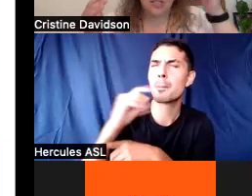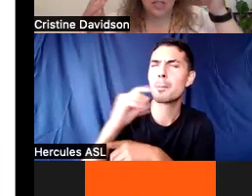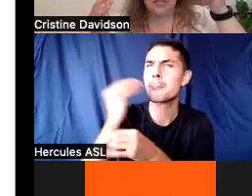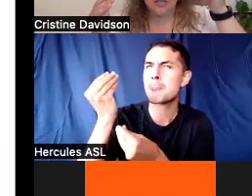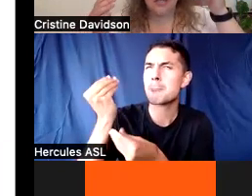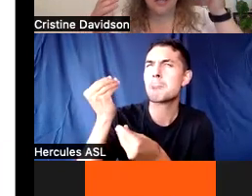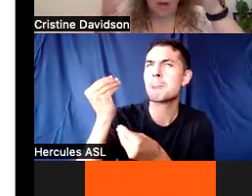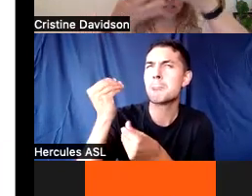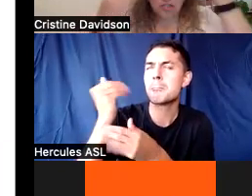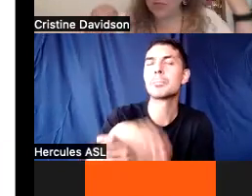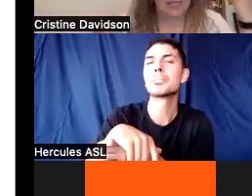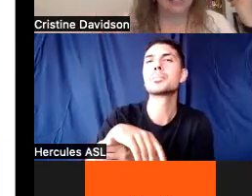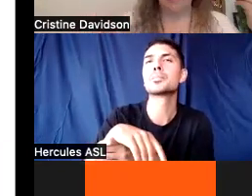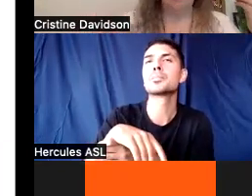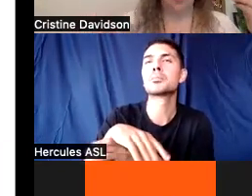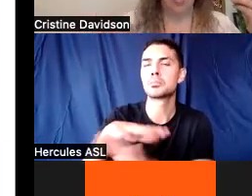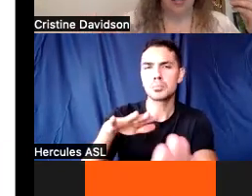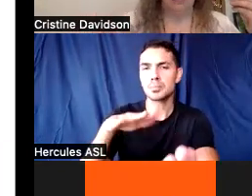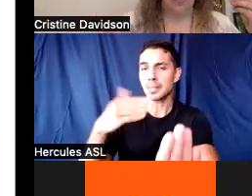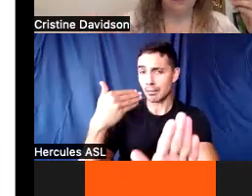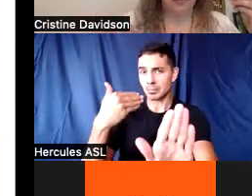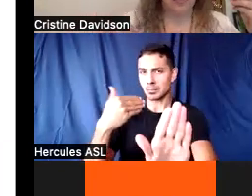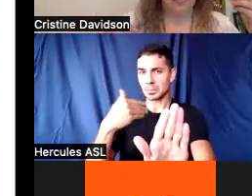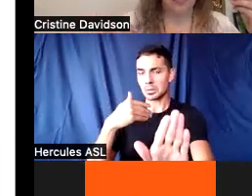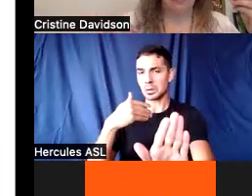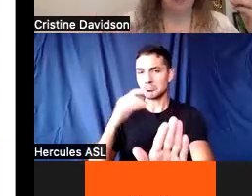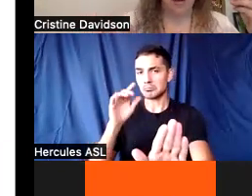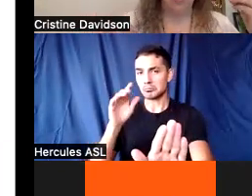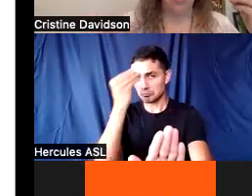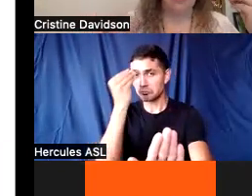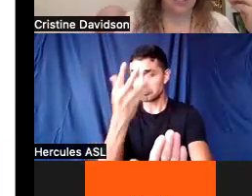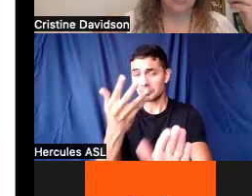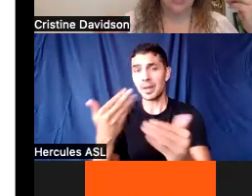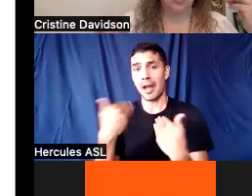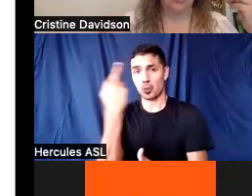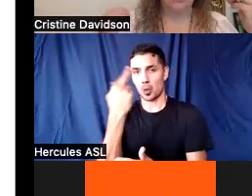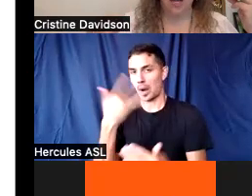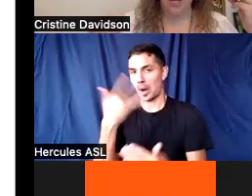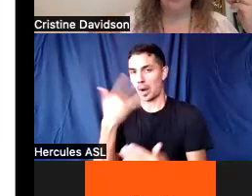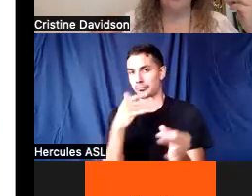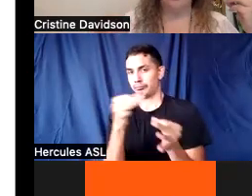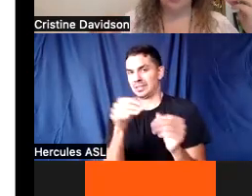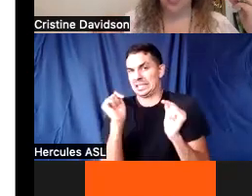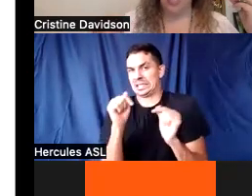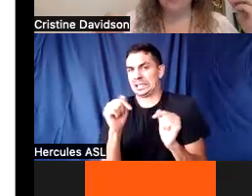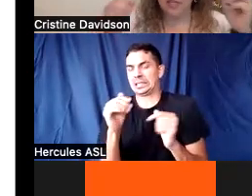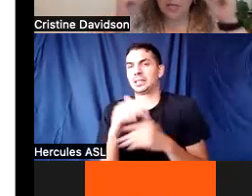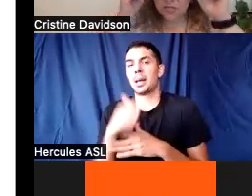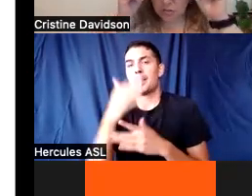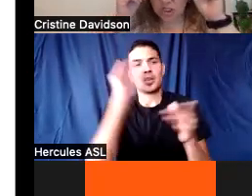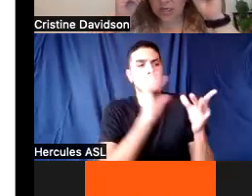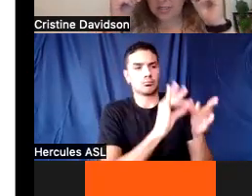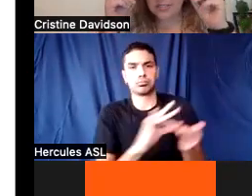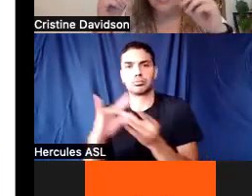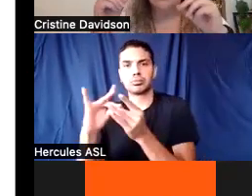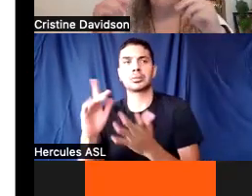it's such a demonstrable example of the power of legislation and law in our lives.